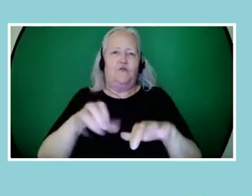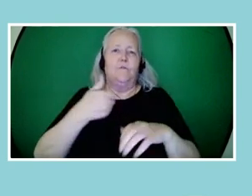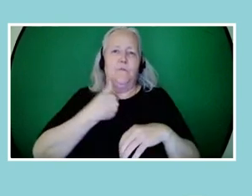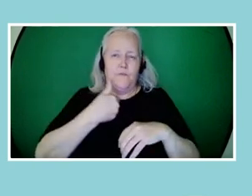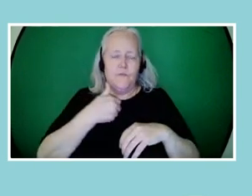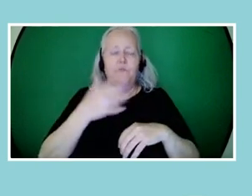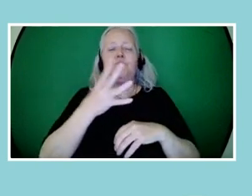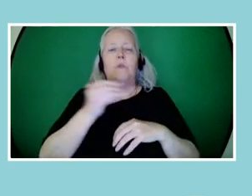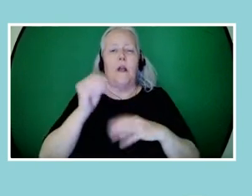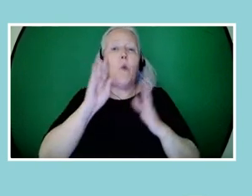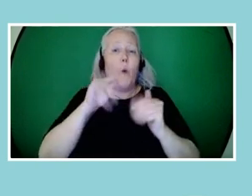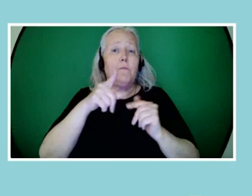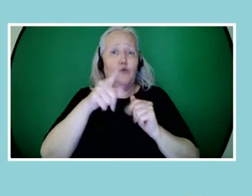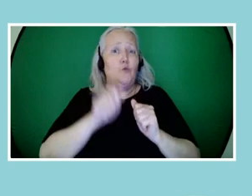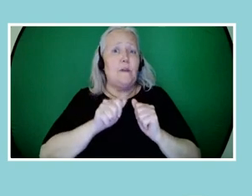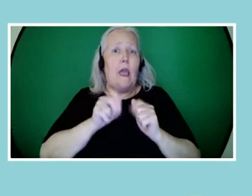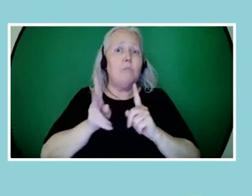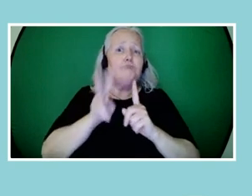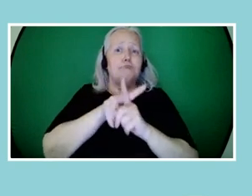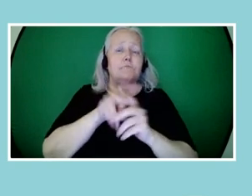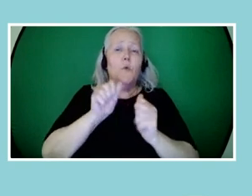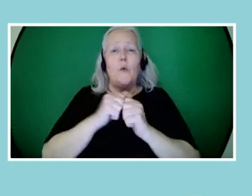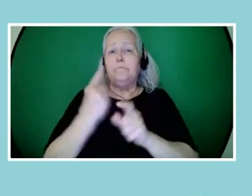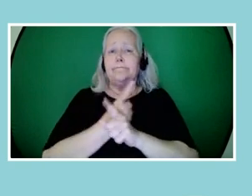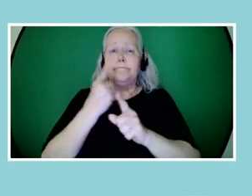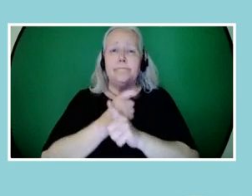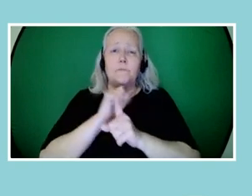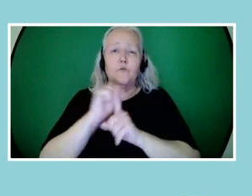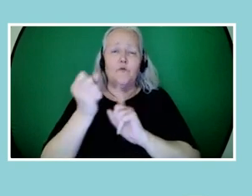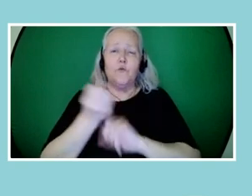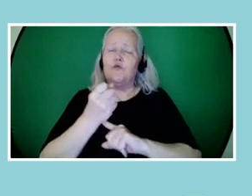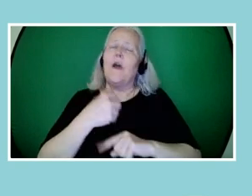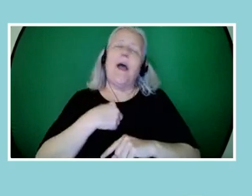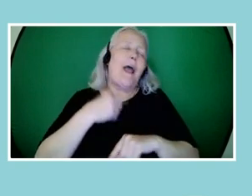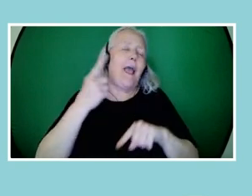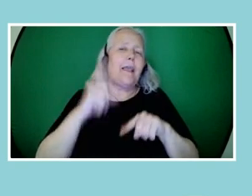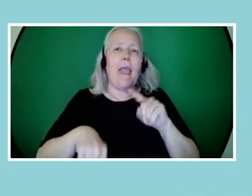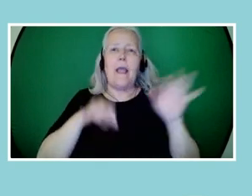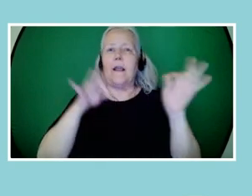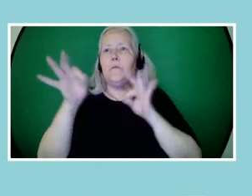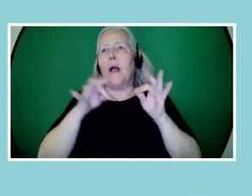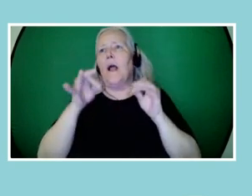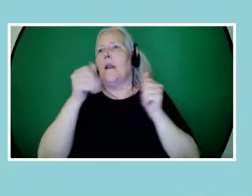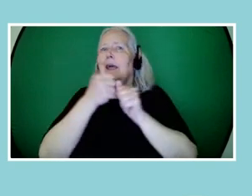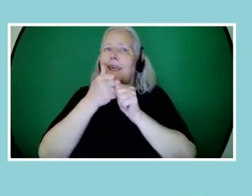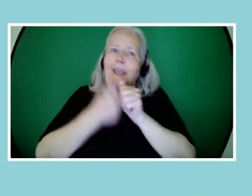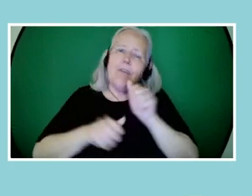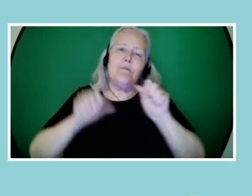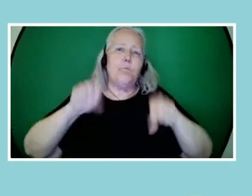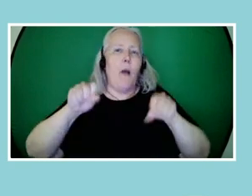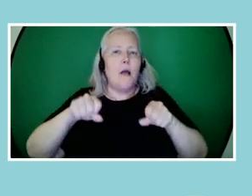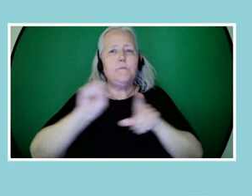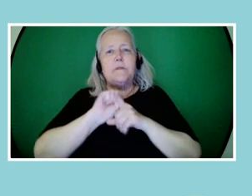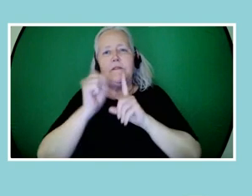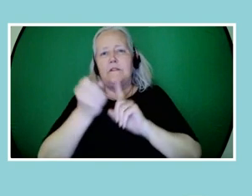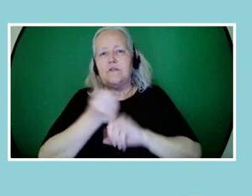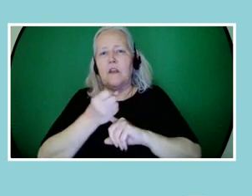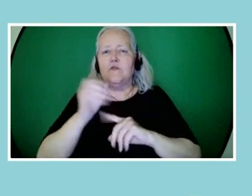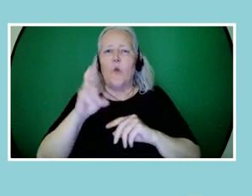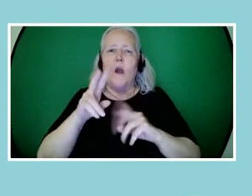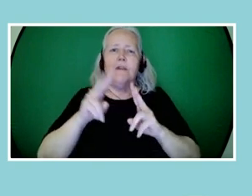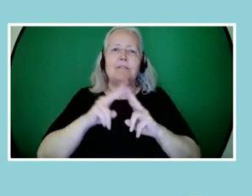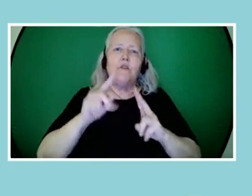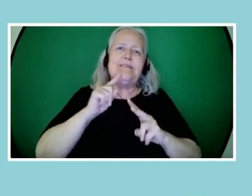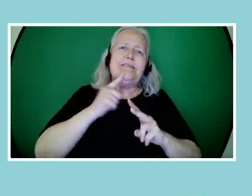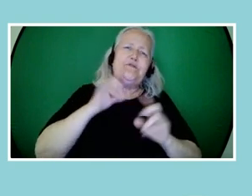typical situations, right? We're not going to cover every situation or very extreme situations, but